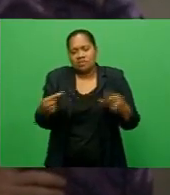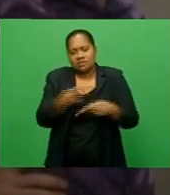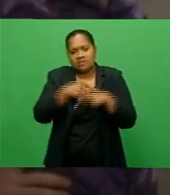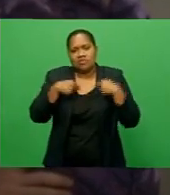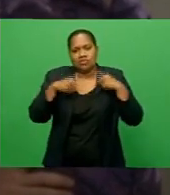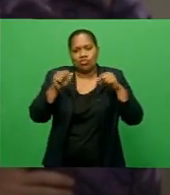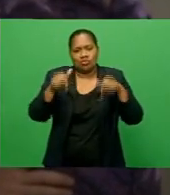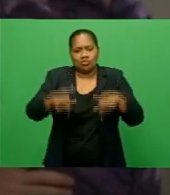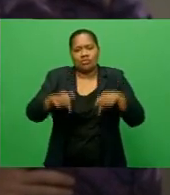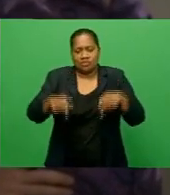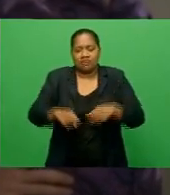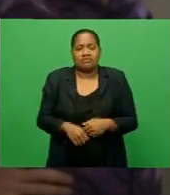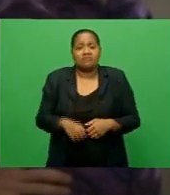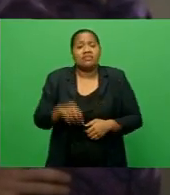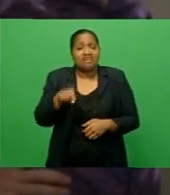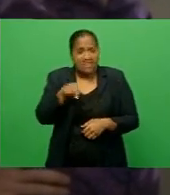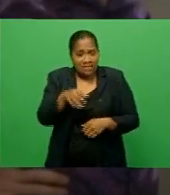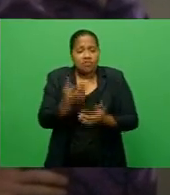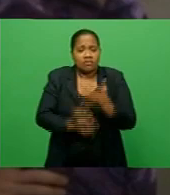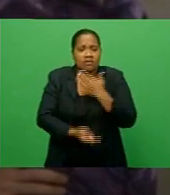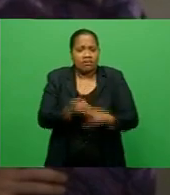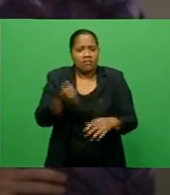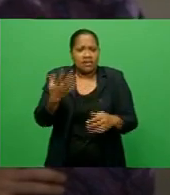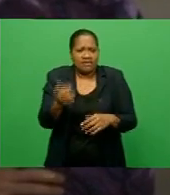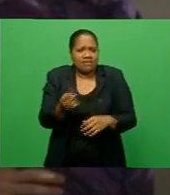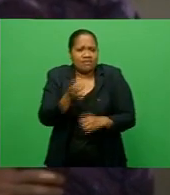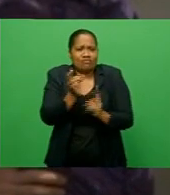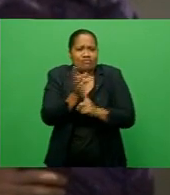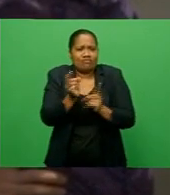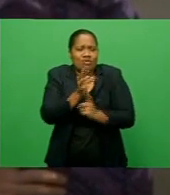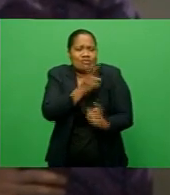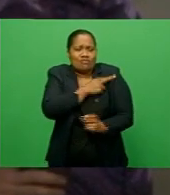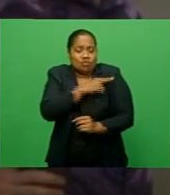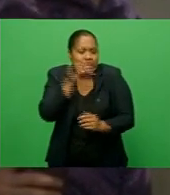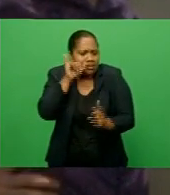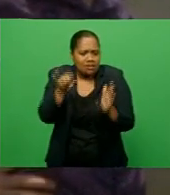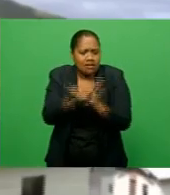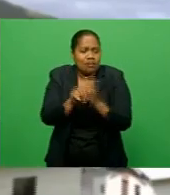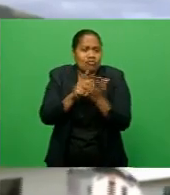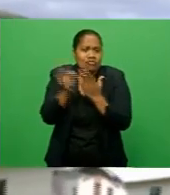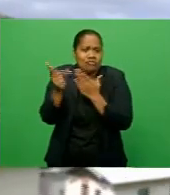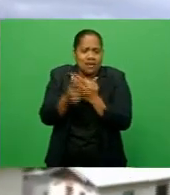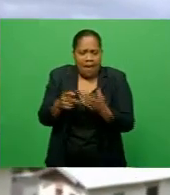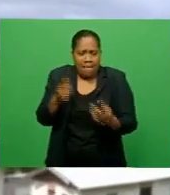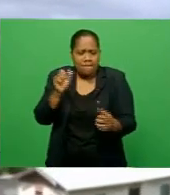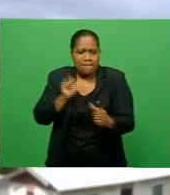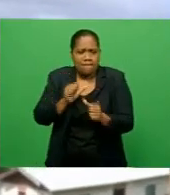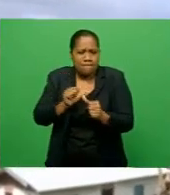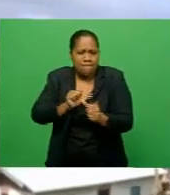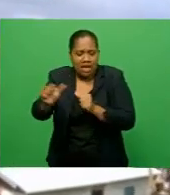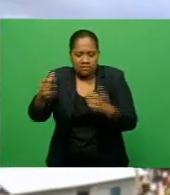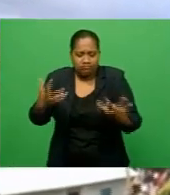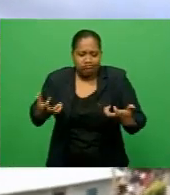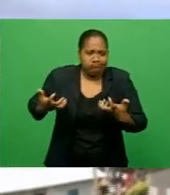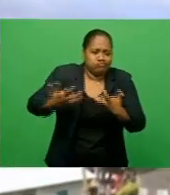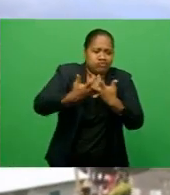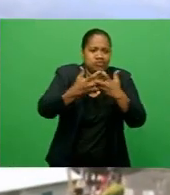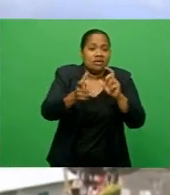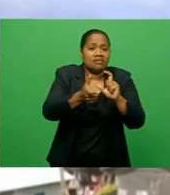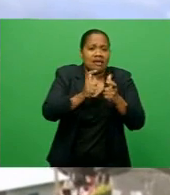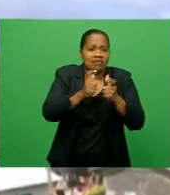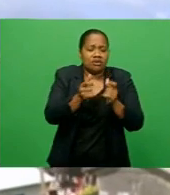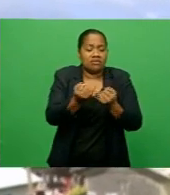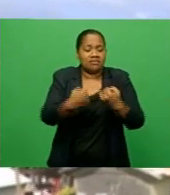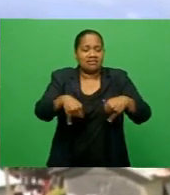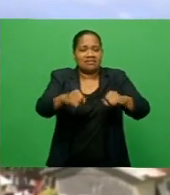also plays a crucial role in identifying development projects that best suits the climate of the island. Chosaya